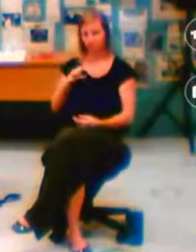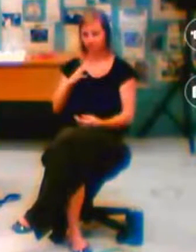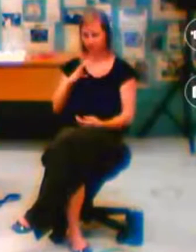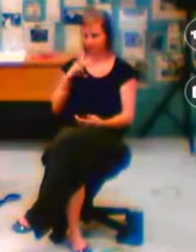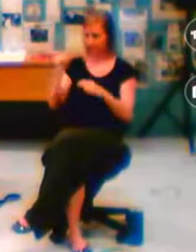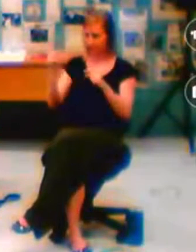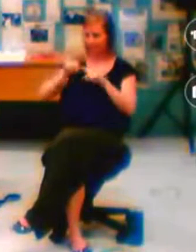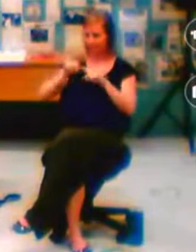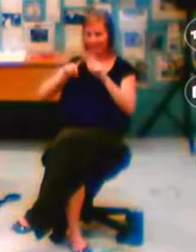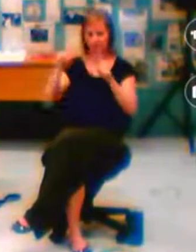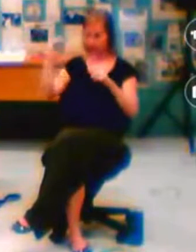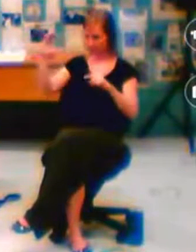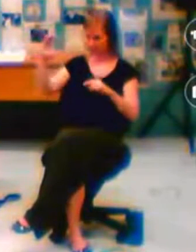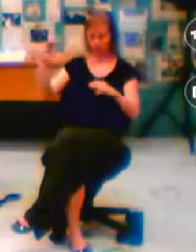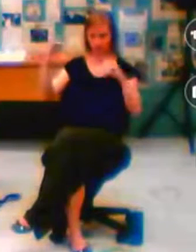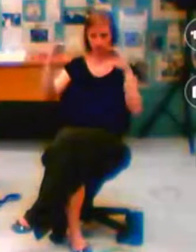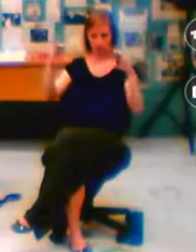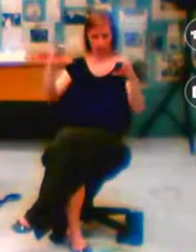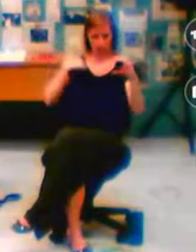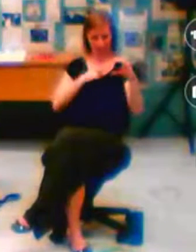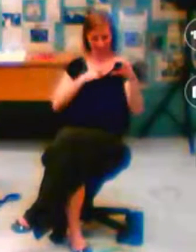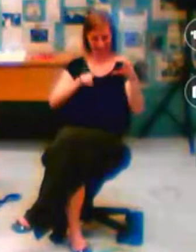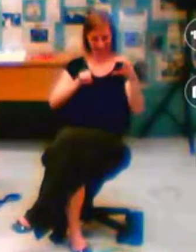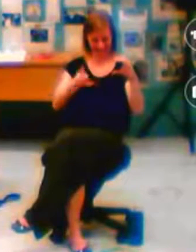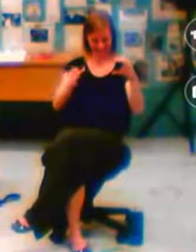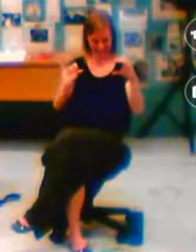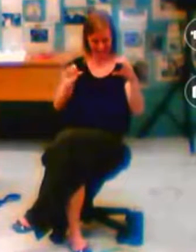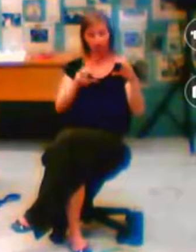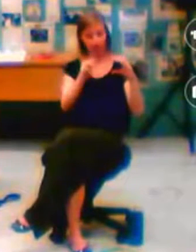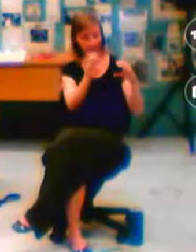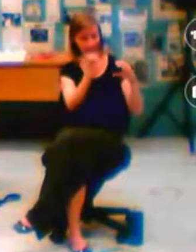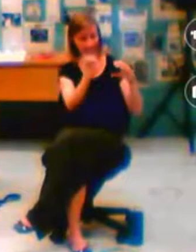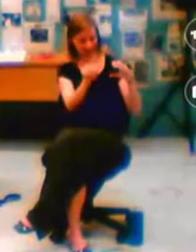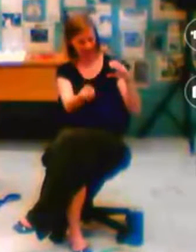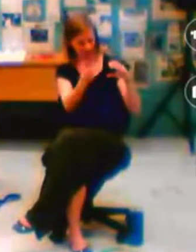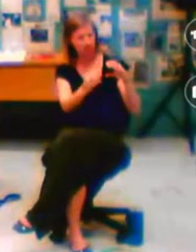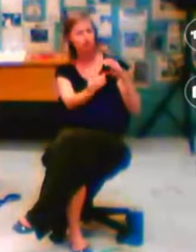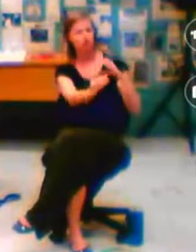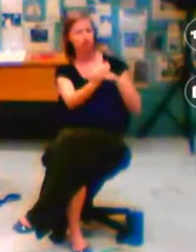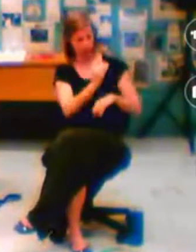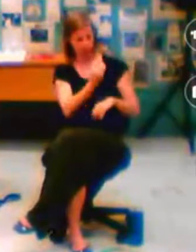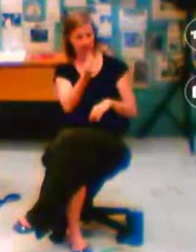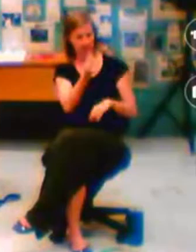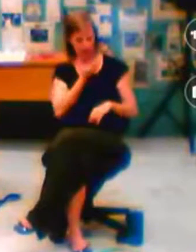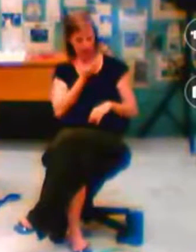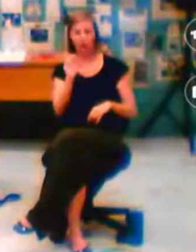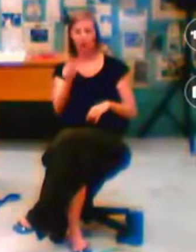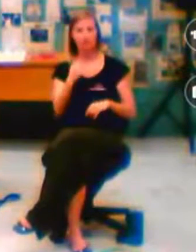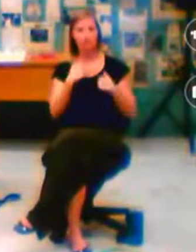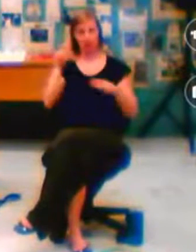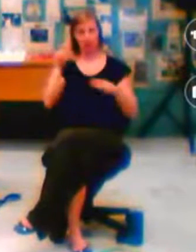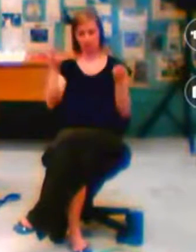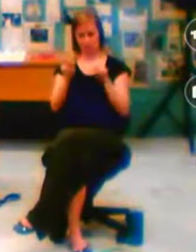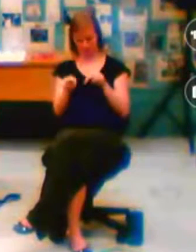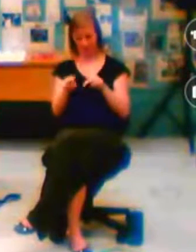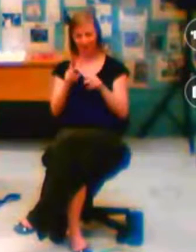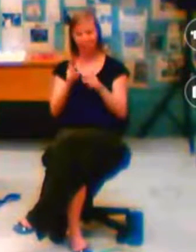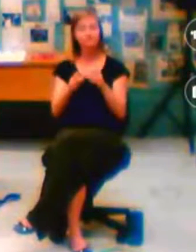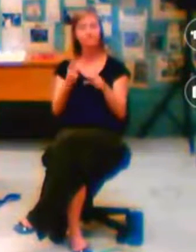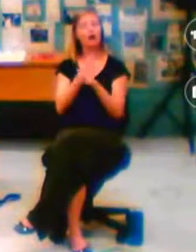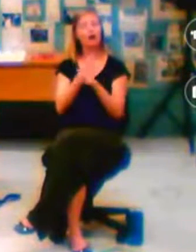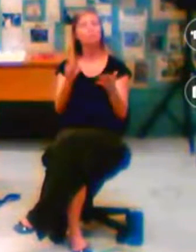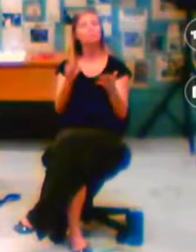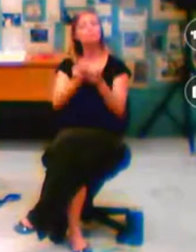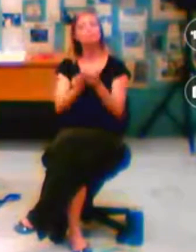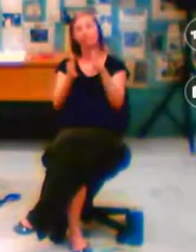didn't take that number to them, I said to them, what is the amount of money Colorado gets because of the Affordable Care Act? And they gave me that number. And then I said, okay,